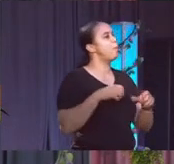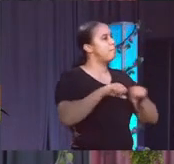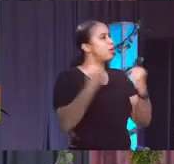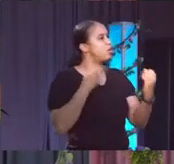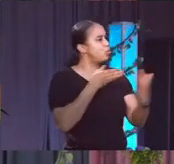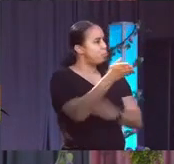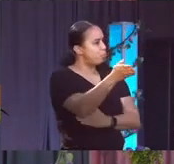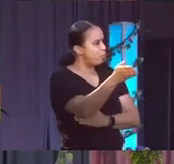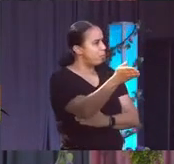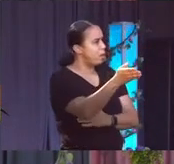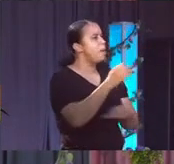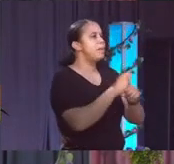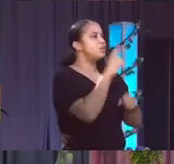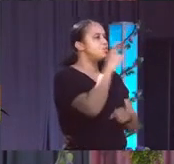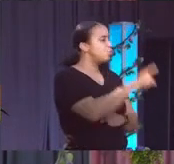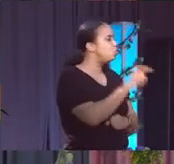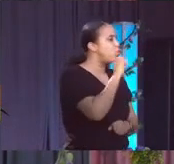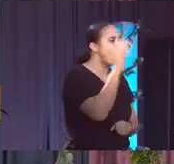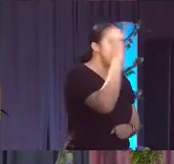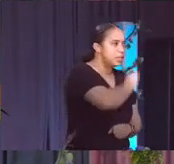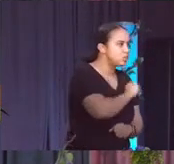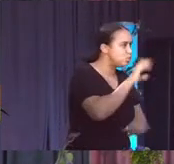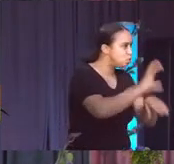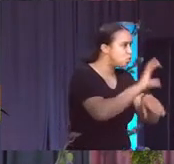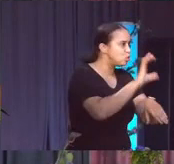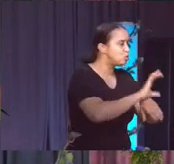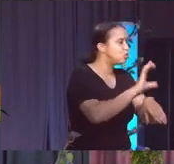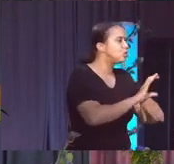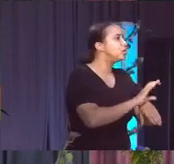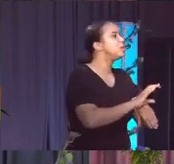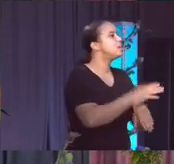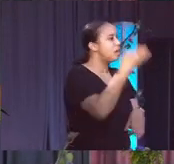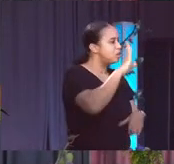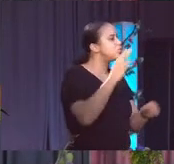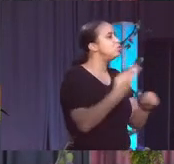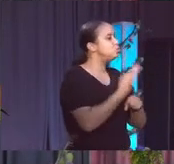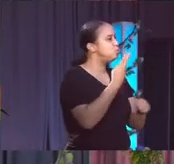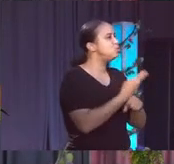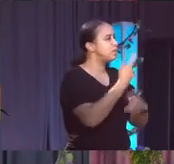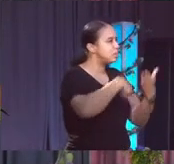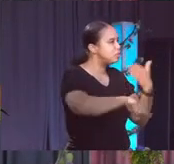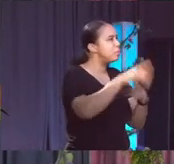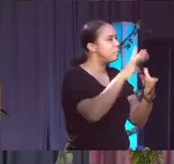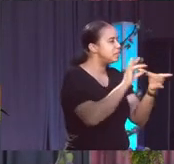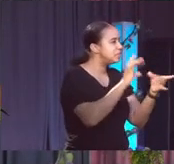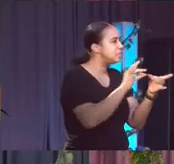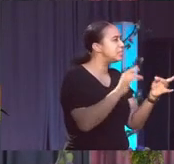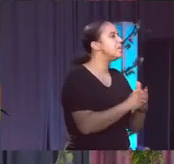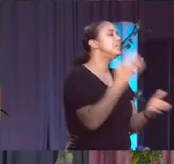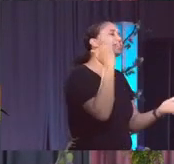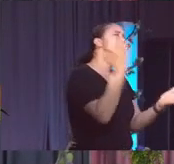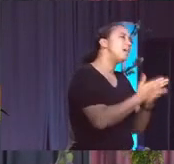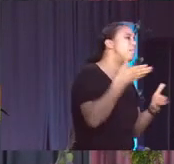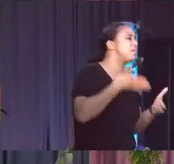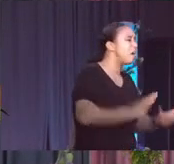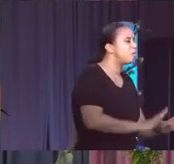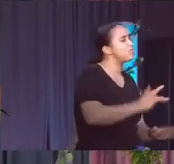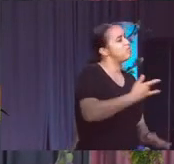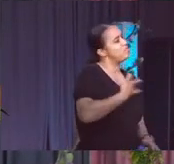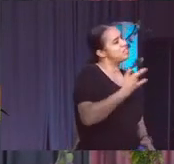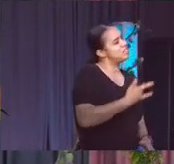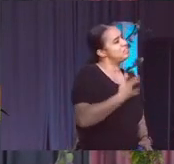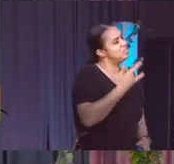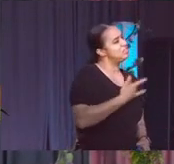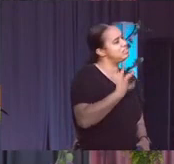So make sure you don't let nobody miss church. I feel God wants to use next week's message, but it has to do with this whole theme. Stop letting your